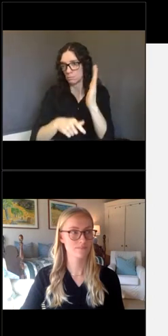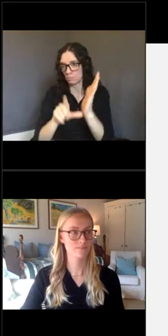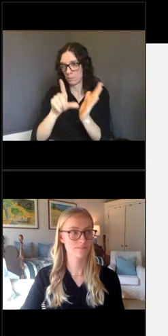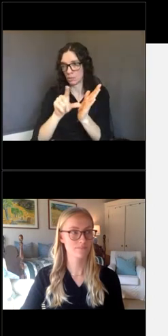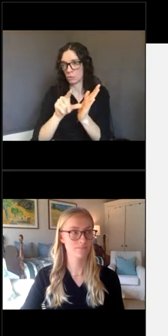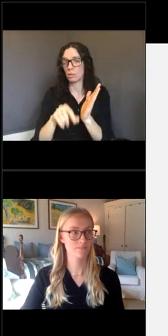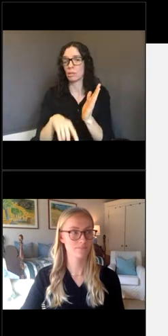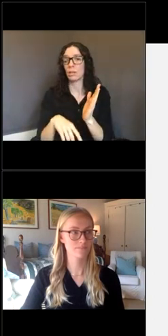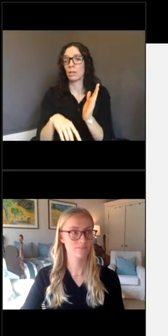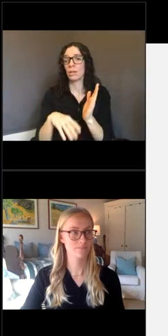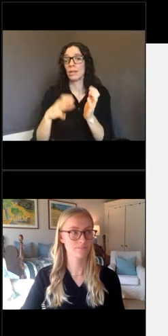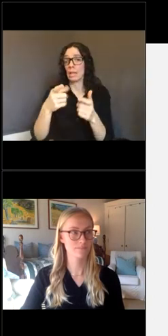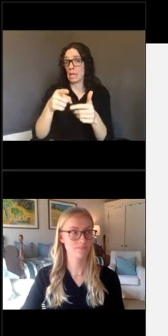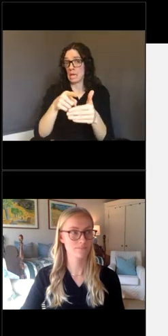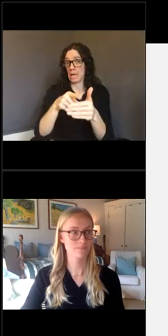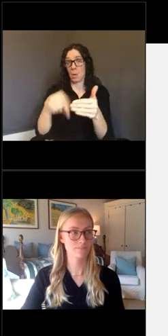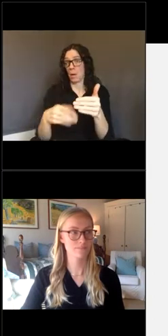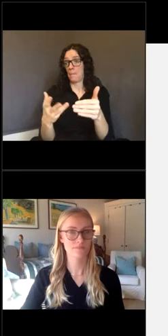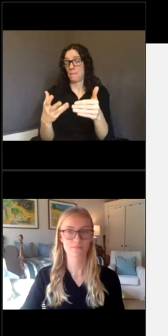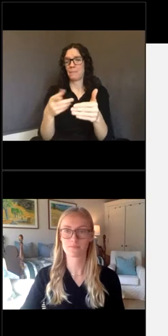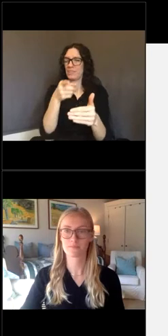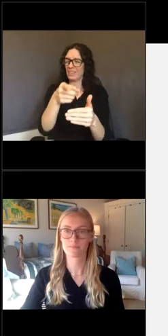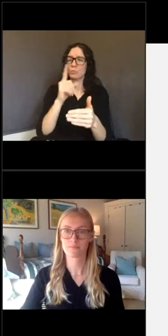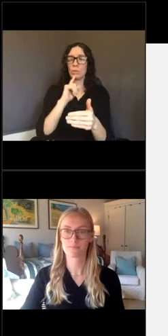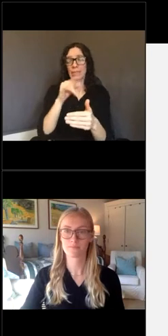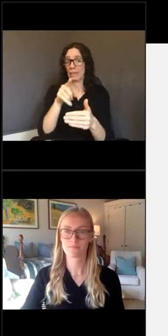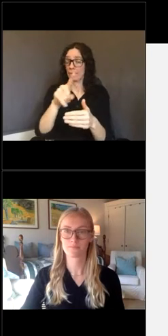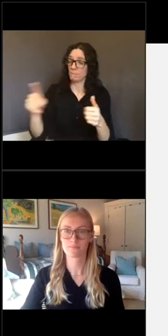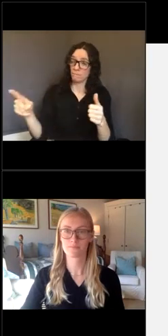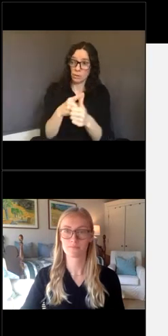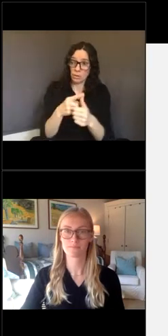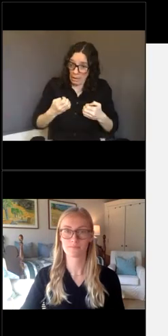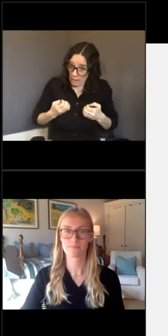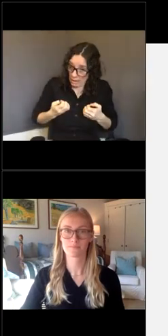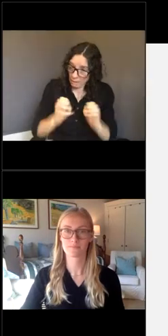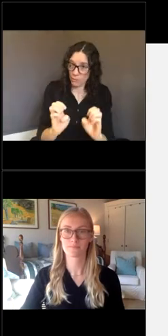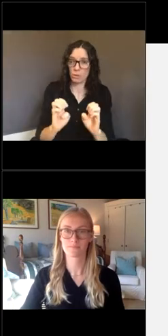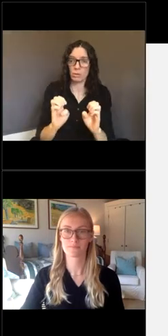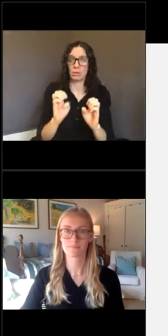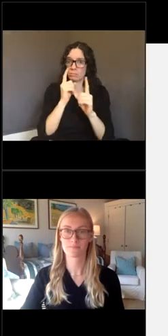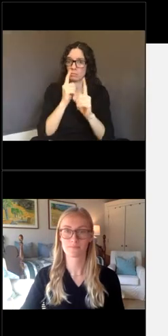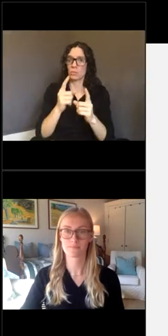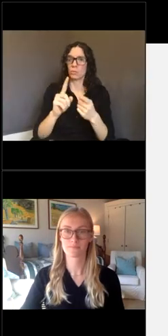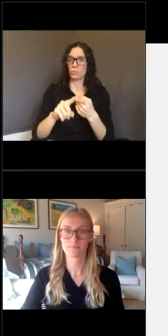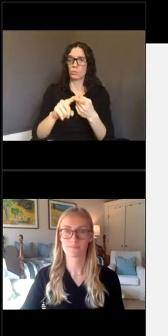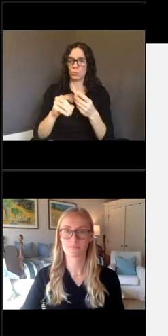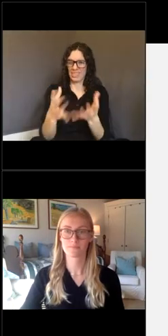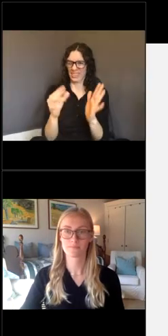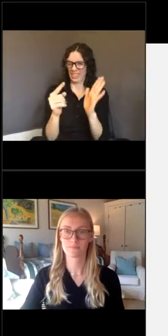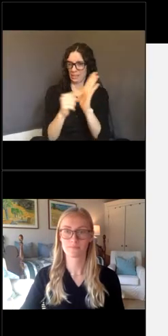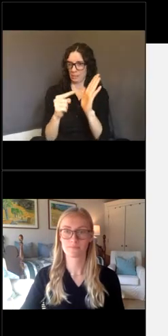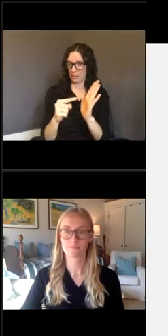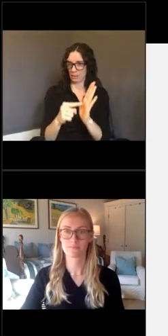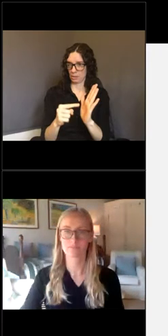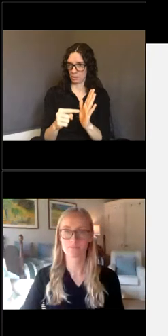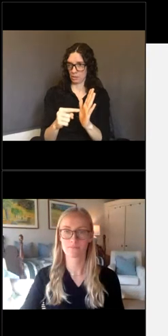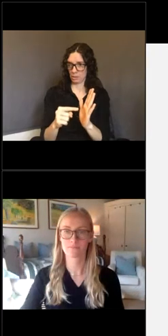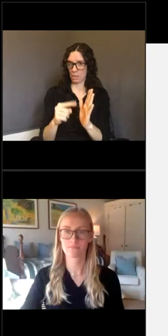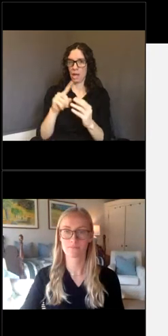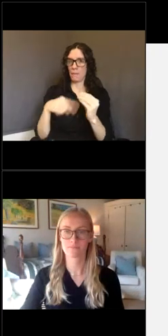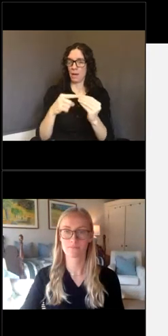we tried to articulate and give examples on connectivity